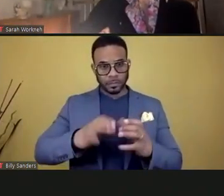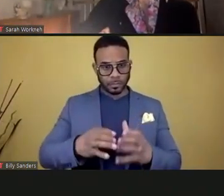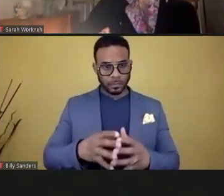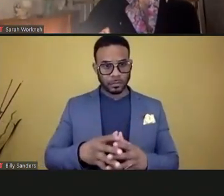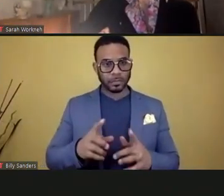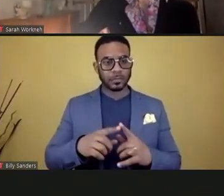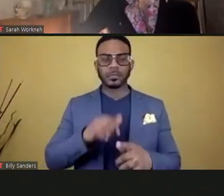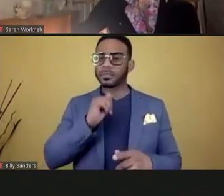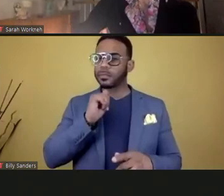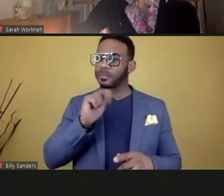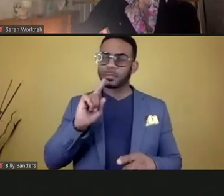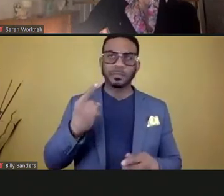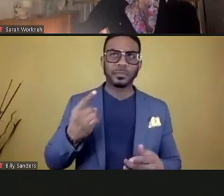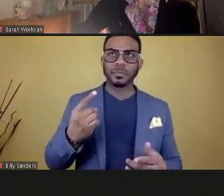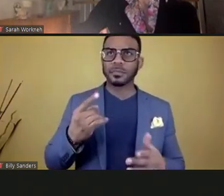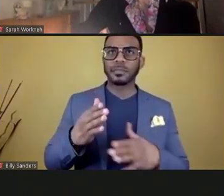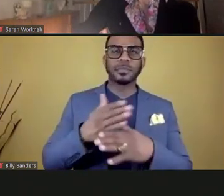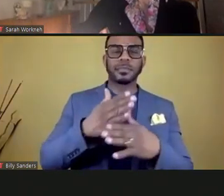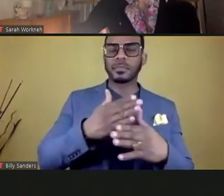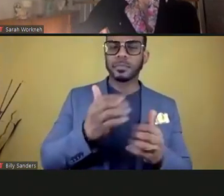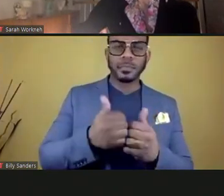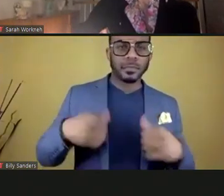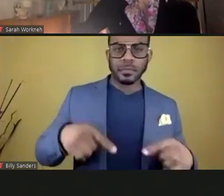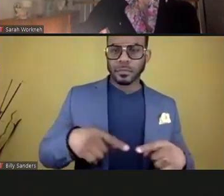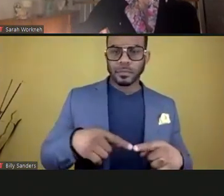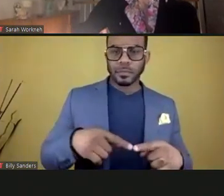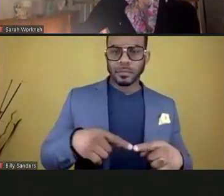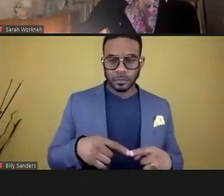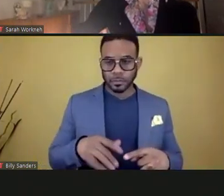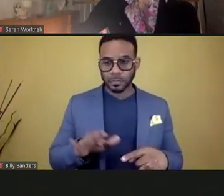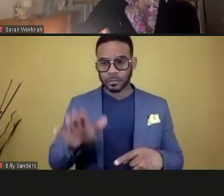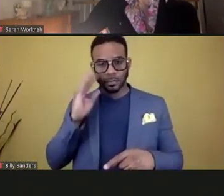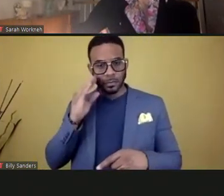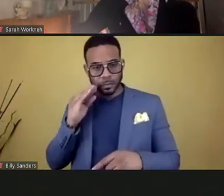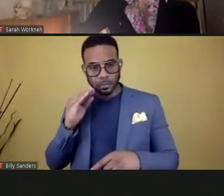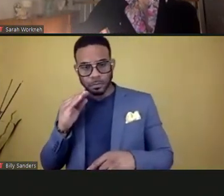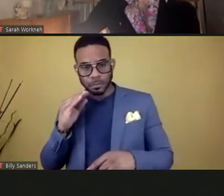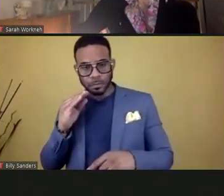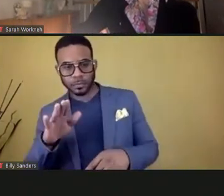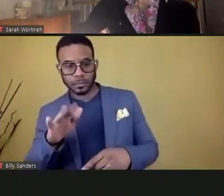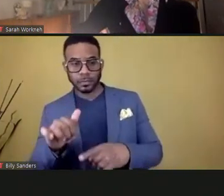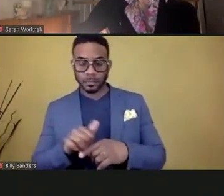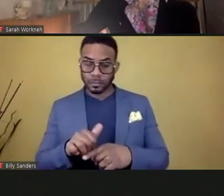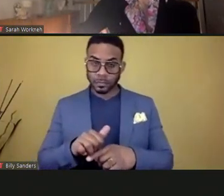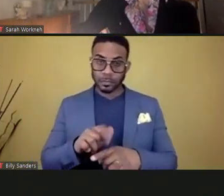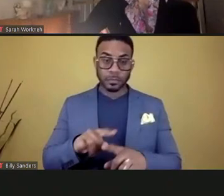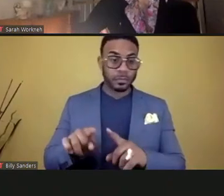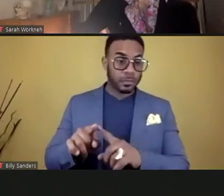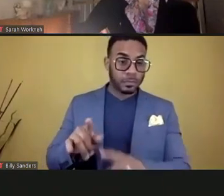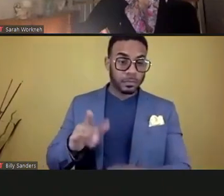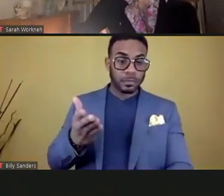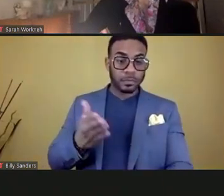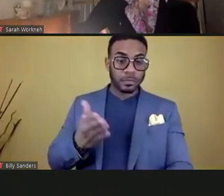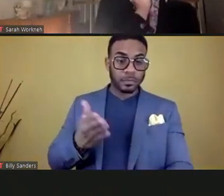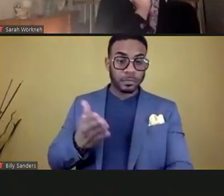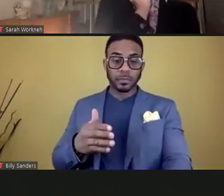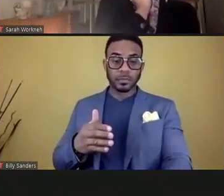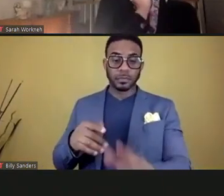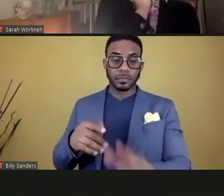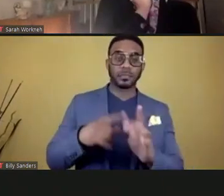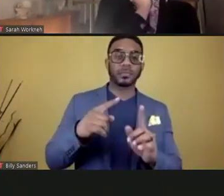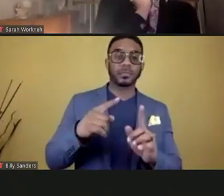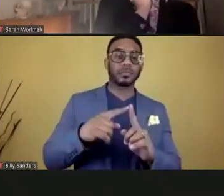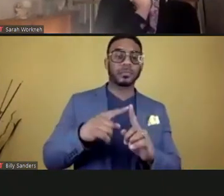to not just share with us her experience and her practice, but also serve as an exemplar